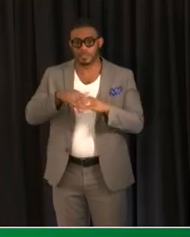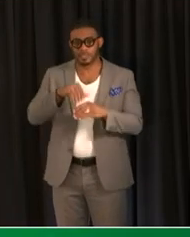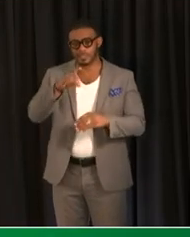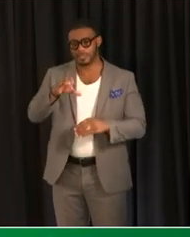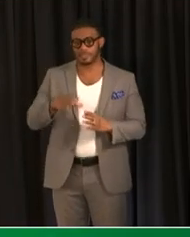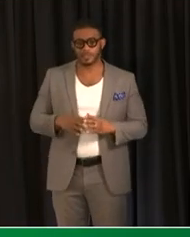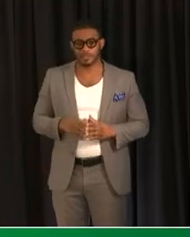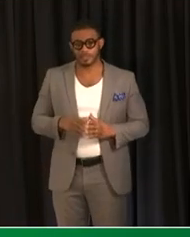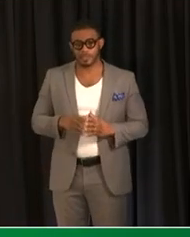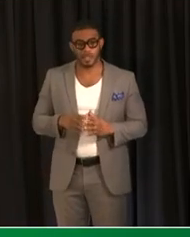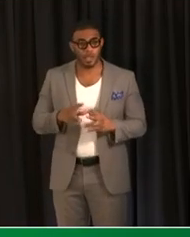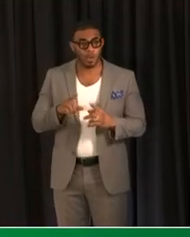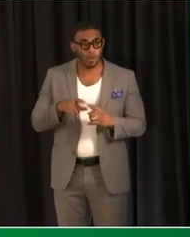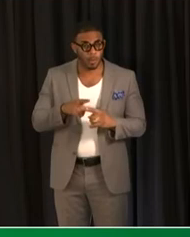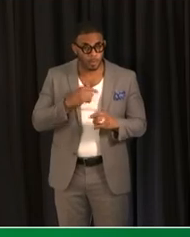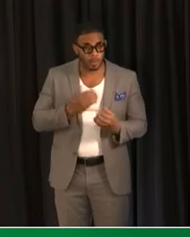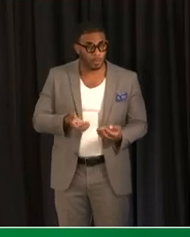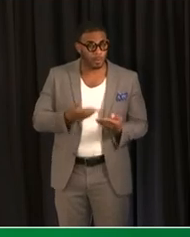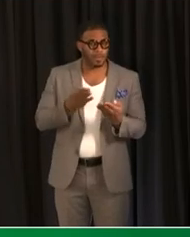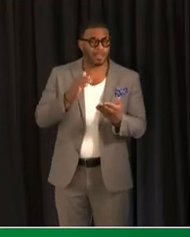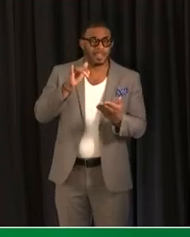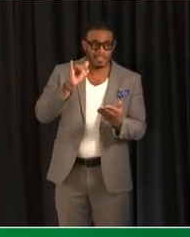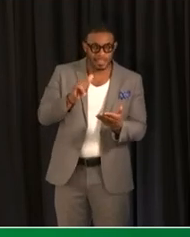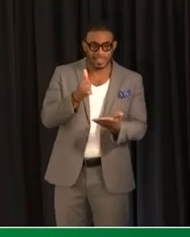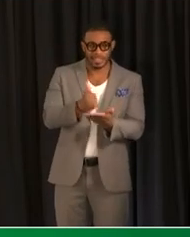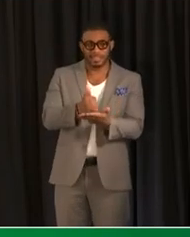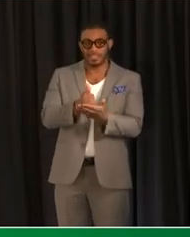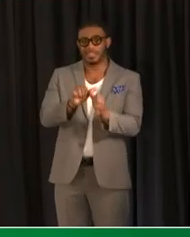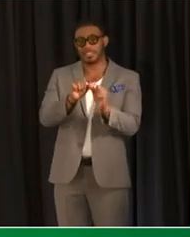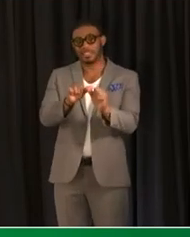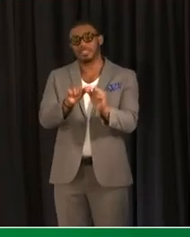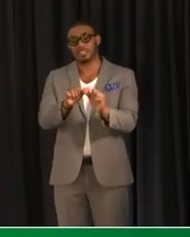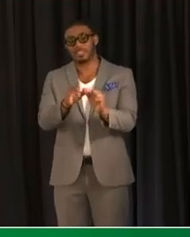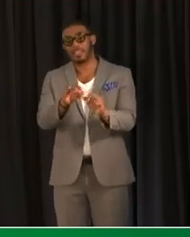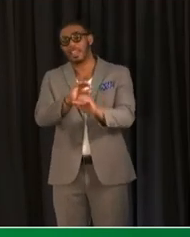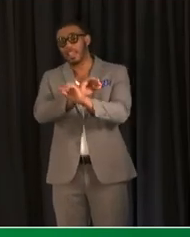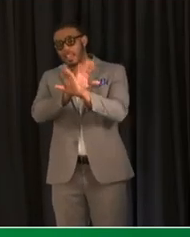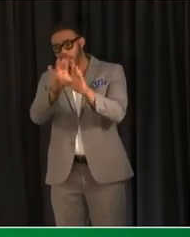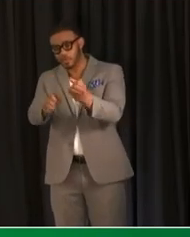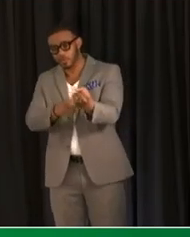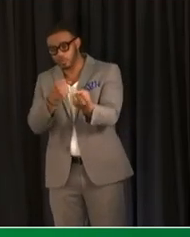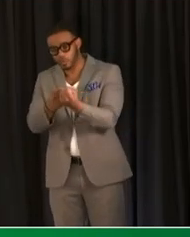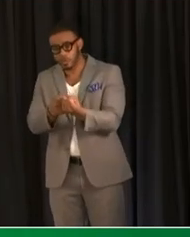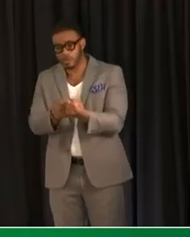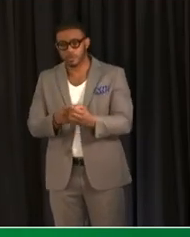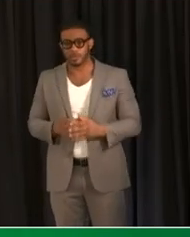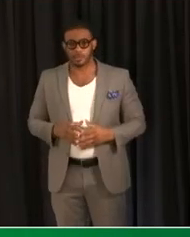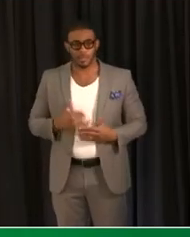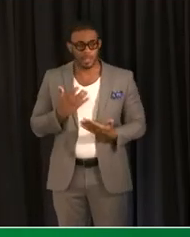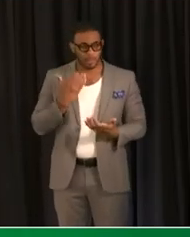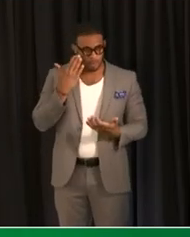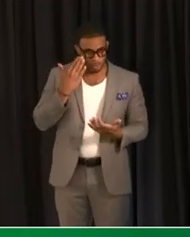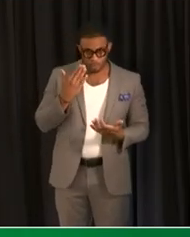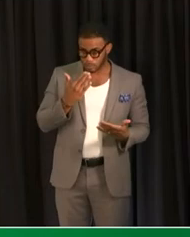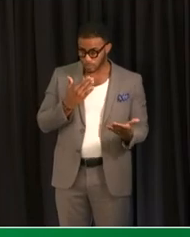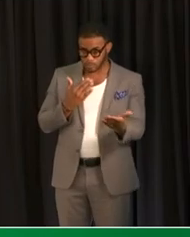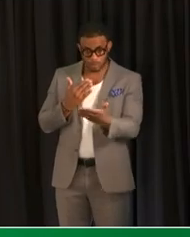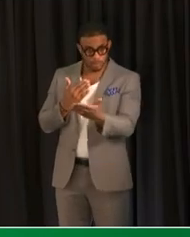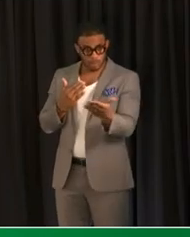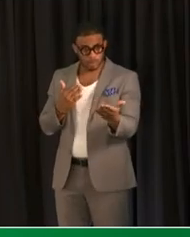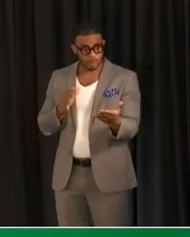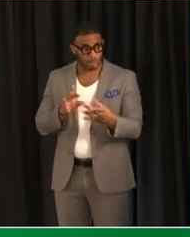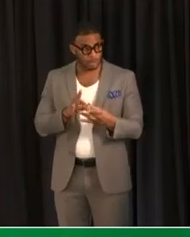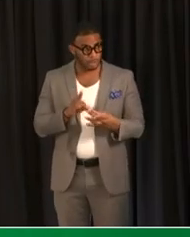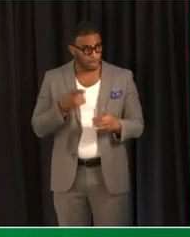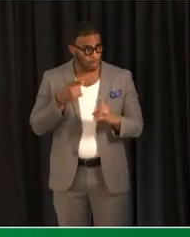us in D.C. When we provide that consistency and clear support. I also just want to note, you know, in terms